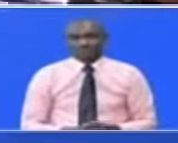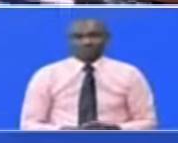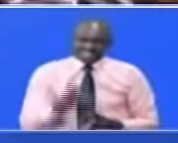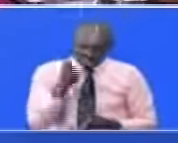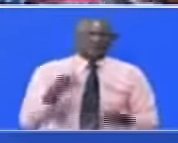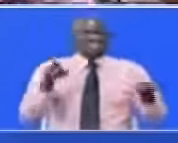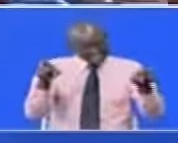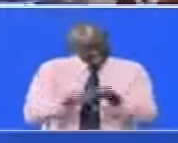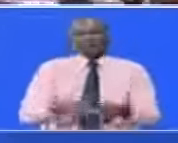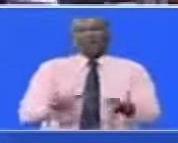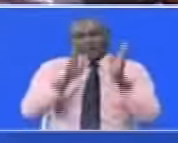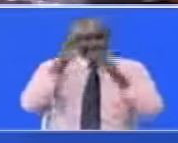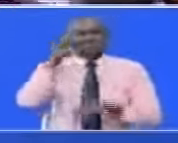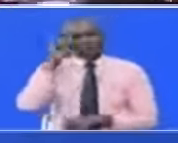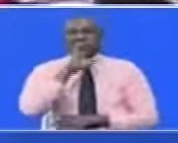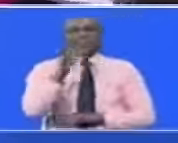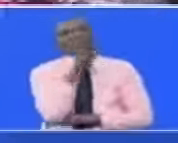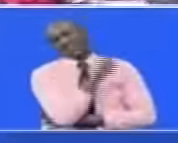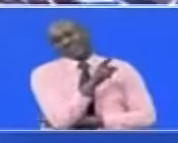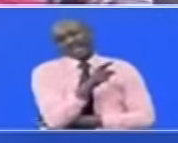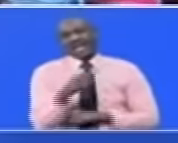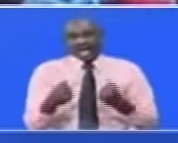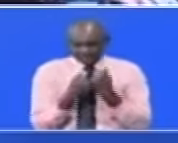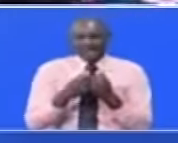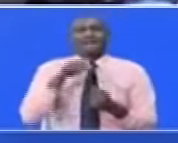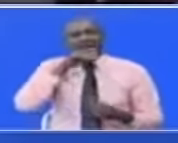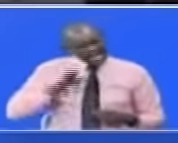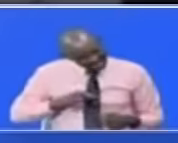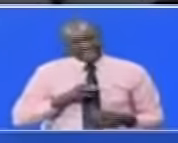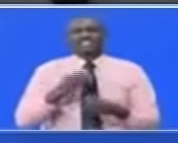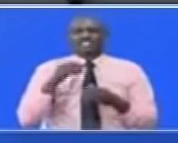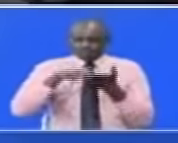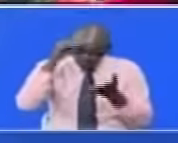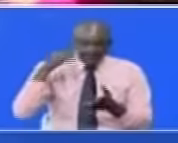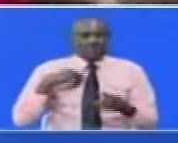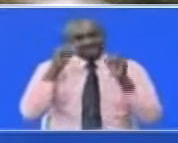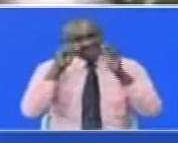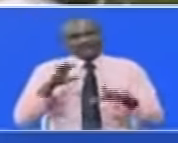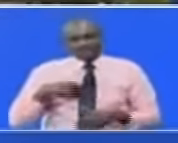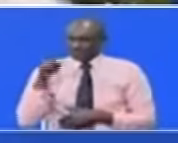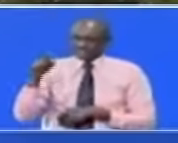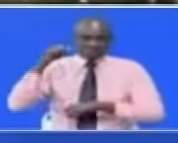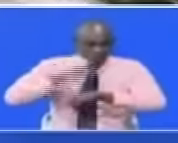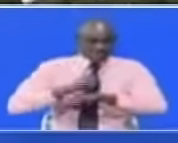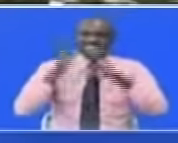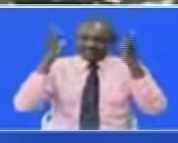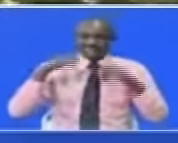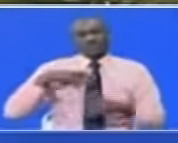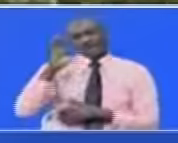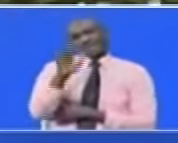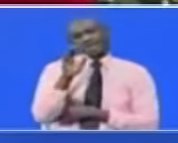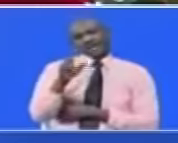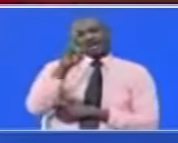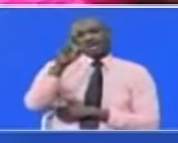It's a similar situation in Mombasa County, where parents, pupils and teachers from St. Kelvin celebrate their daughter